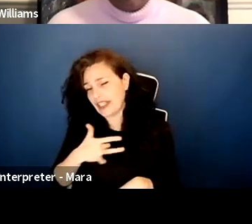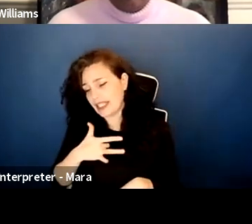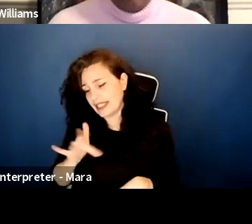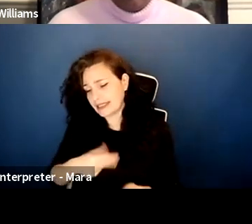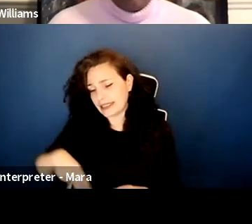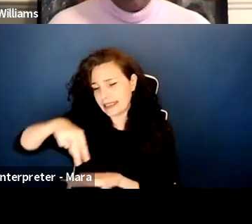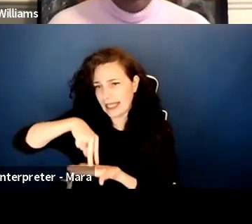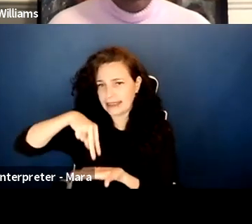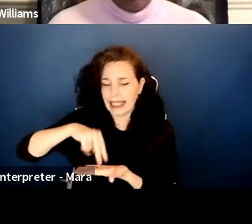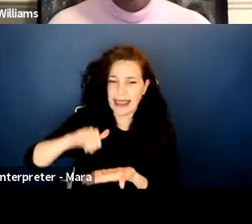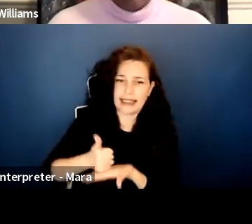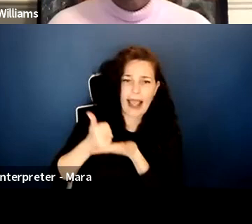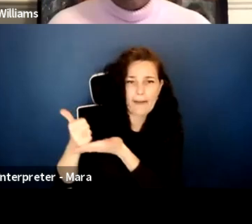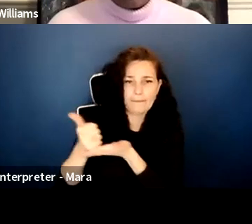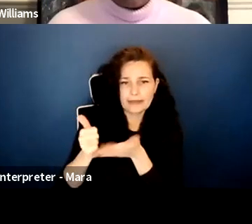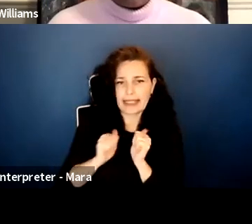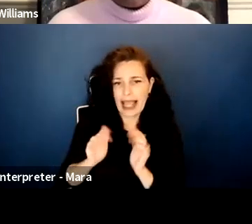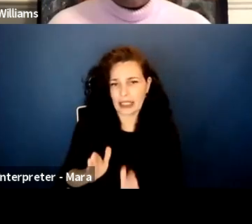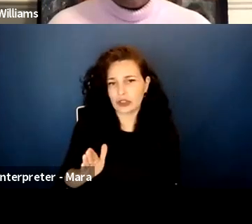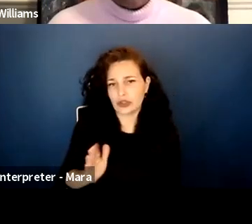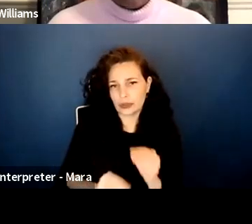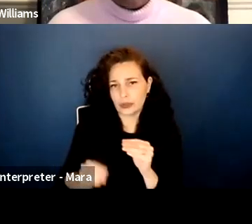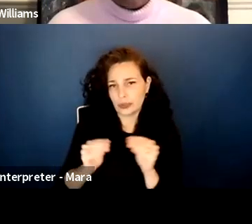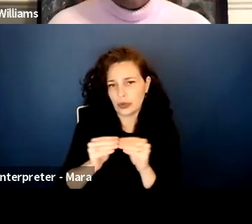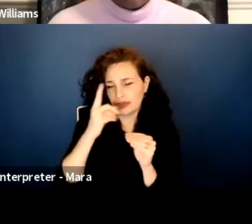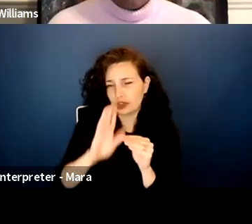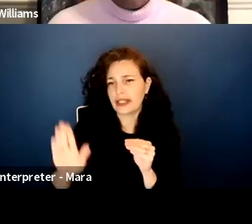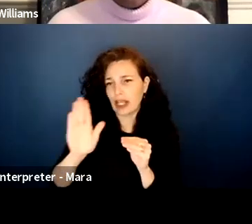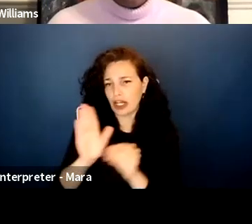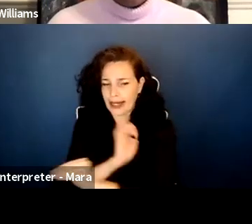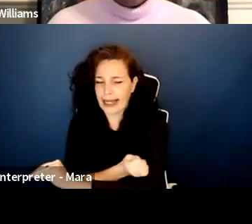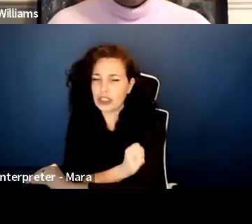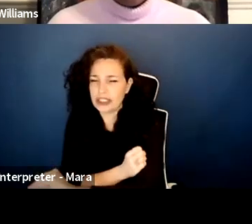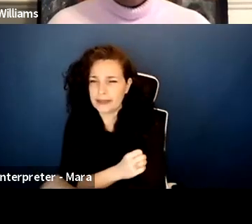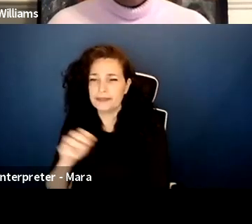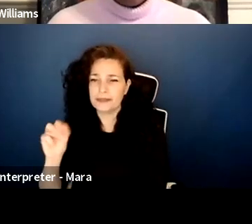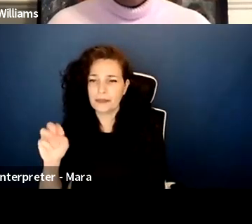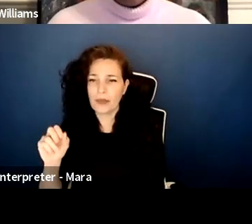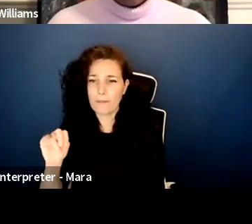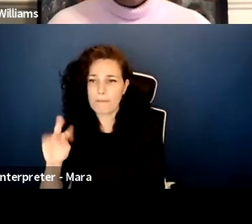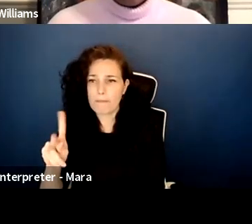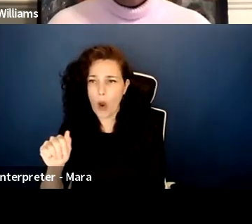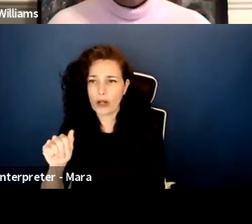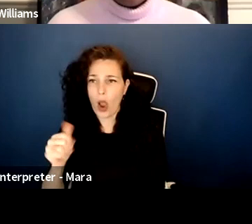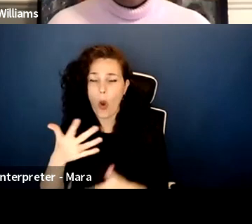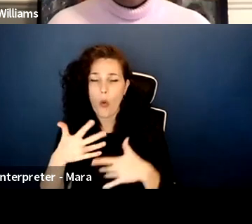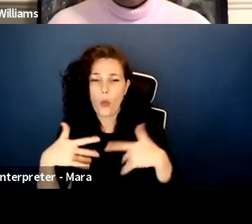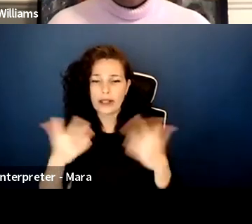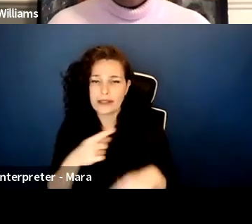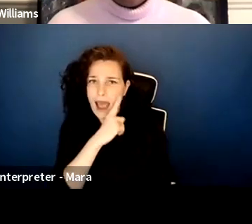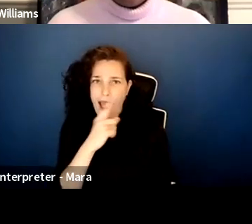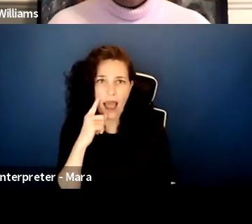the actor for their energy, and that's a big part of this. What about eye line? Do you like people looking right into